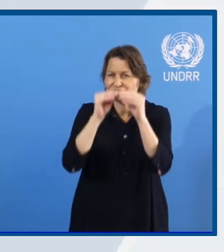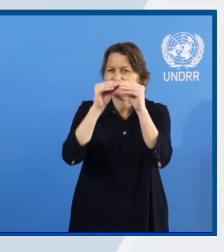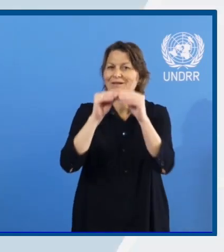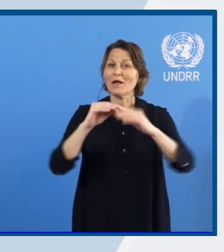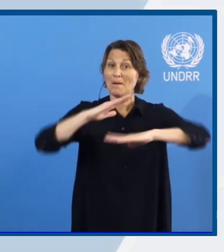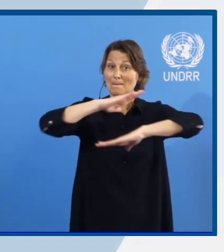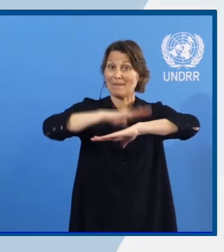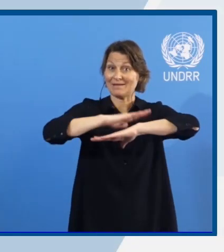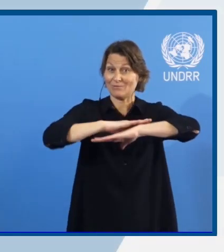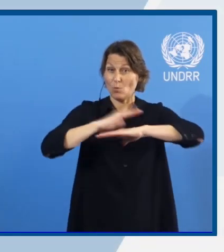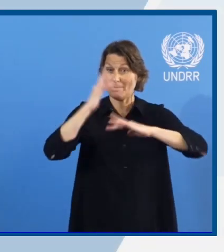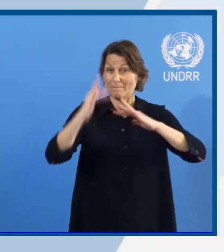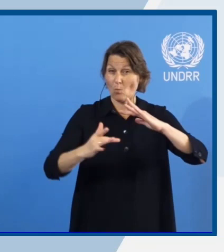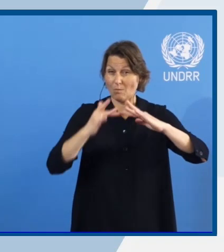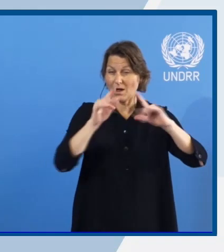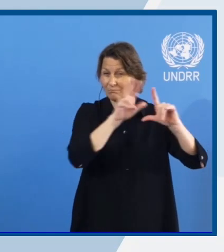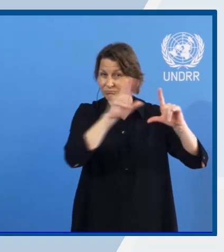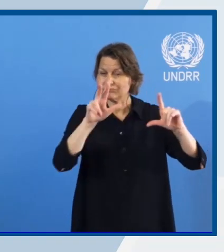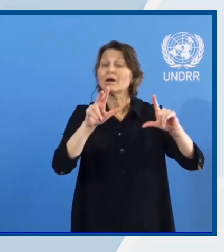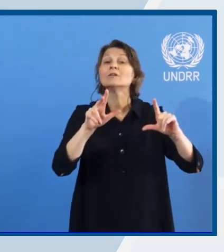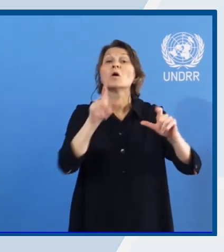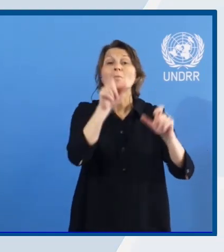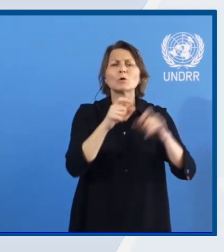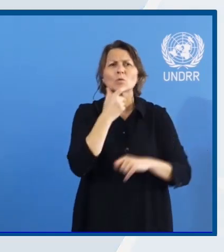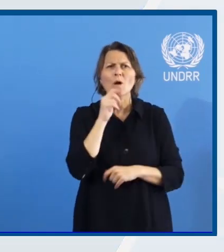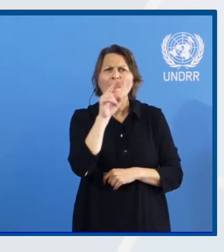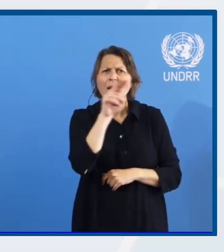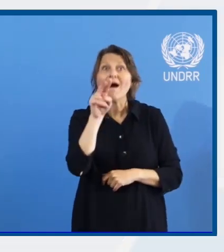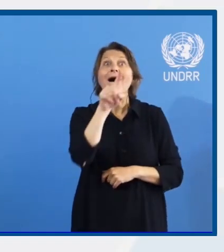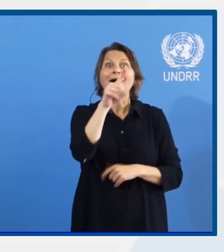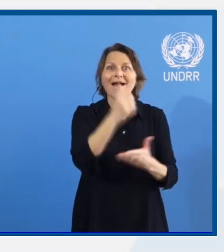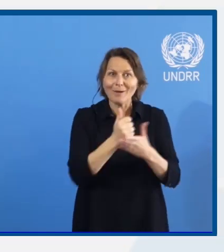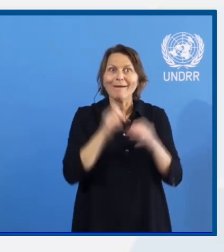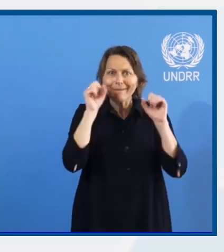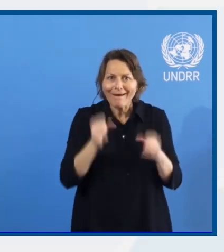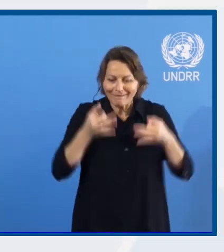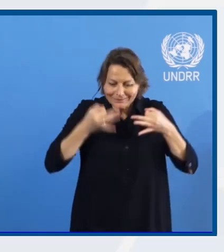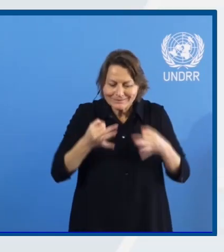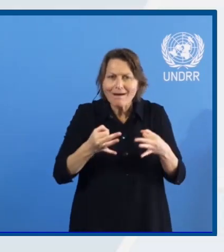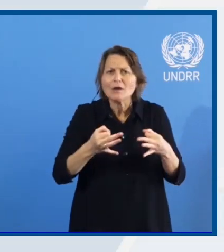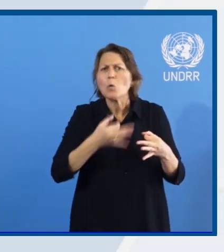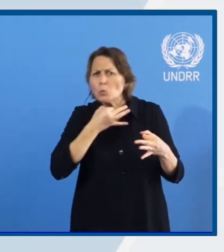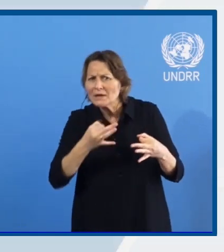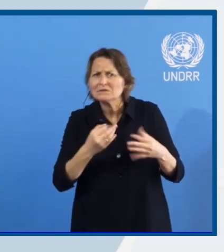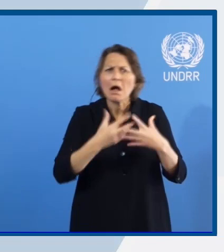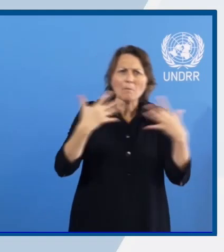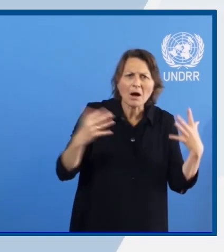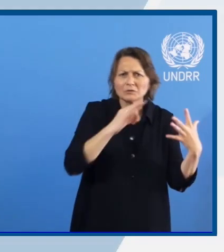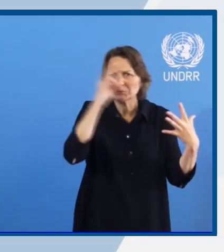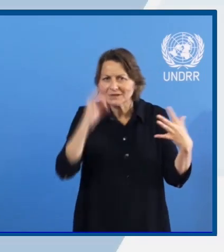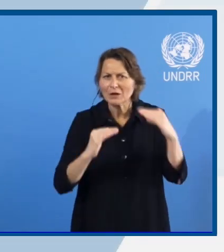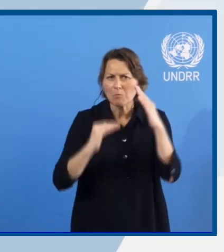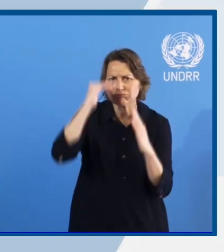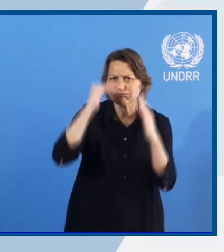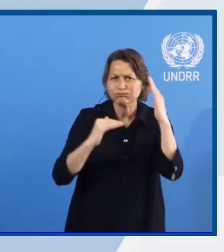visualize risk data and perform analysis on various elements of this risk data. The platform will also provide an opportunity for